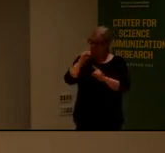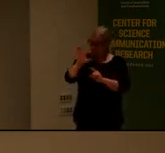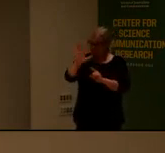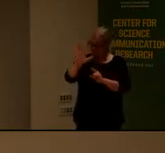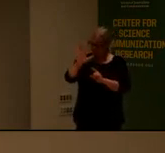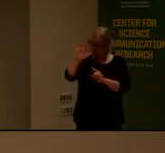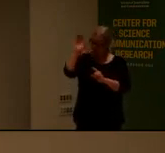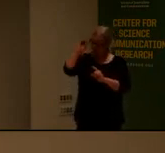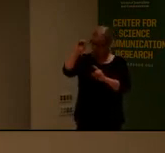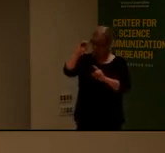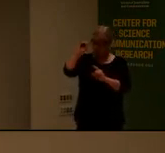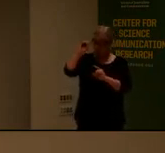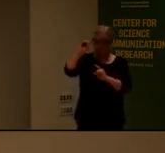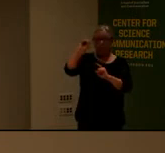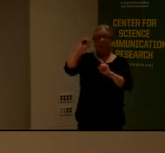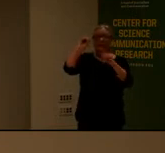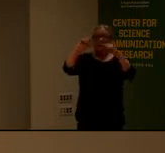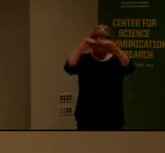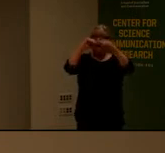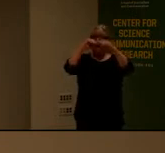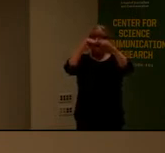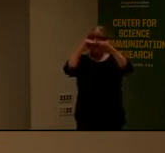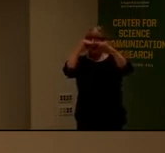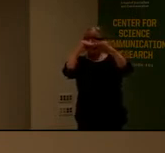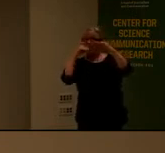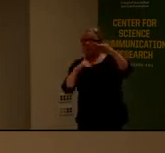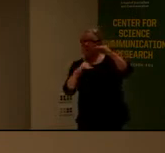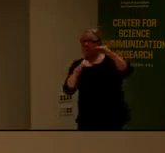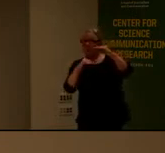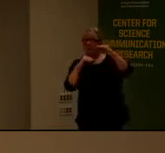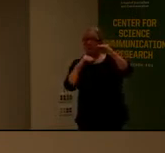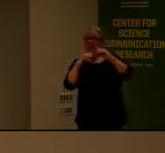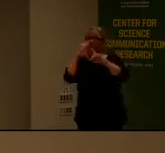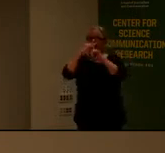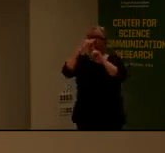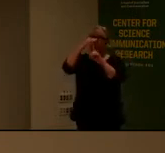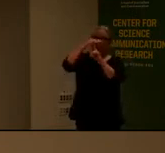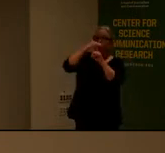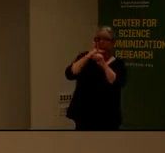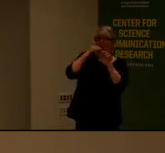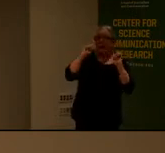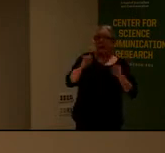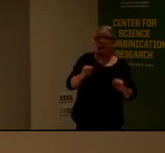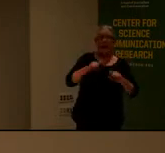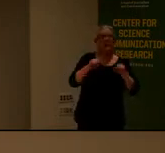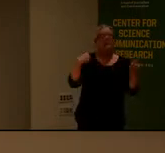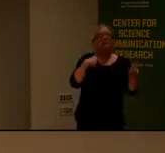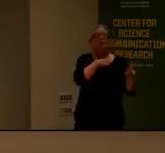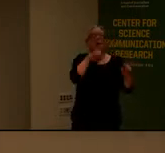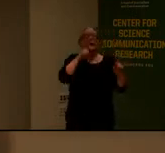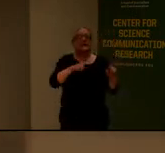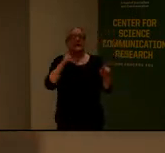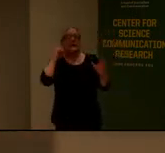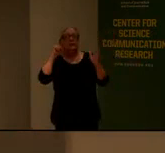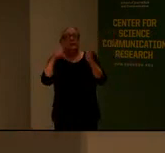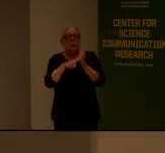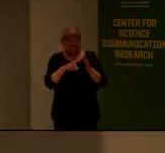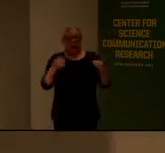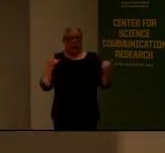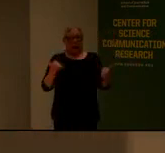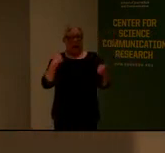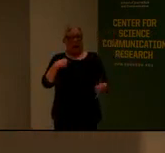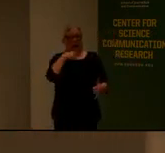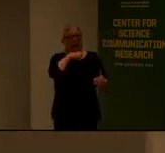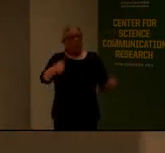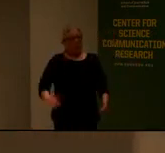then we can dip below and maintain it under, but we have to recognize that we are all alive at a moment